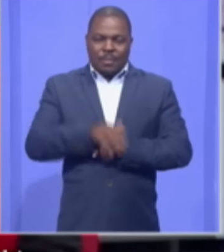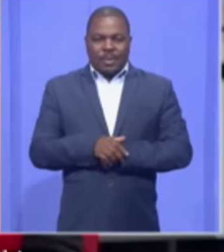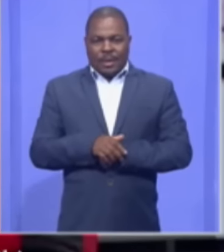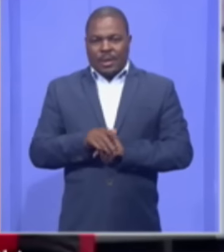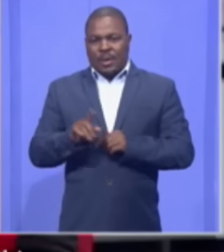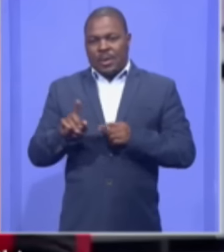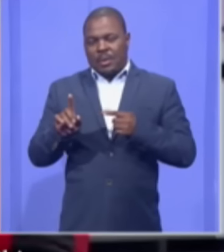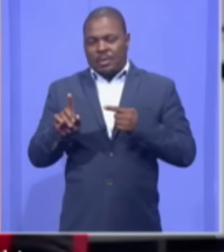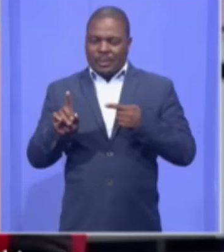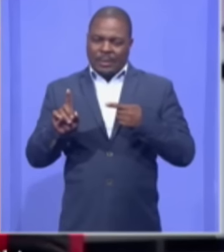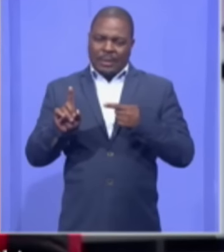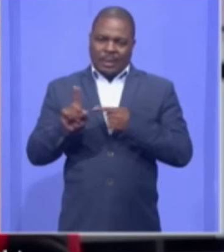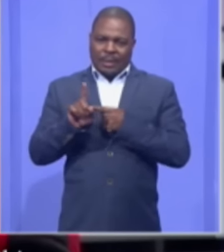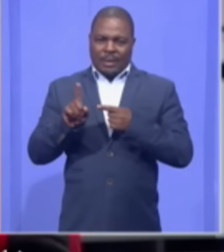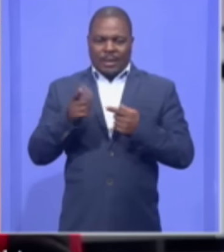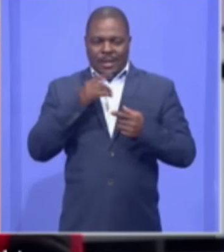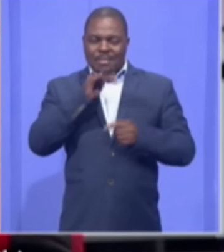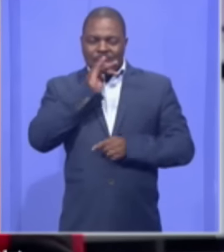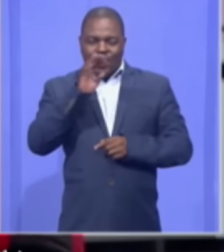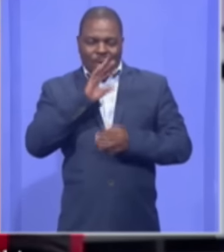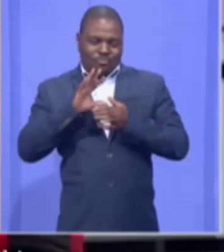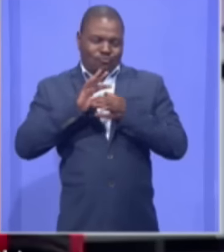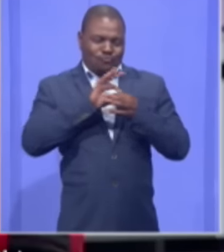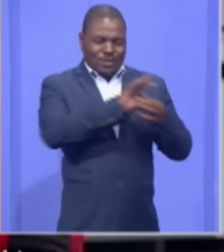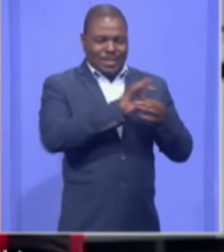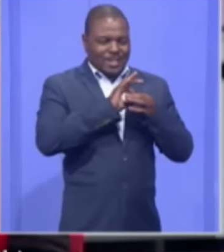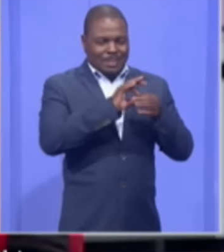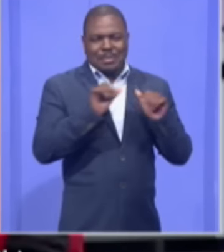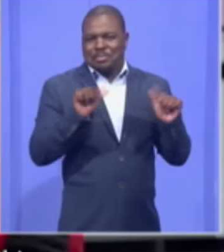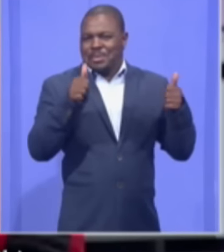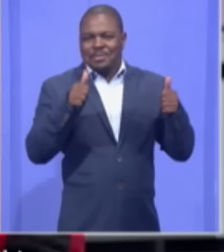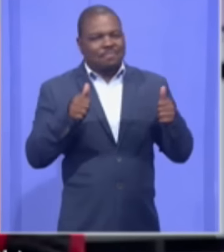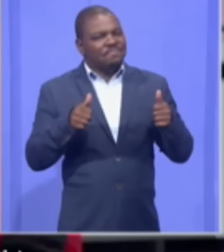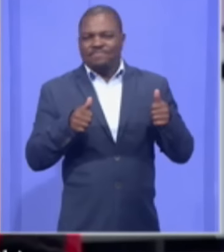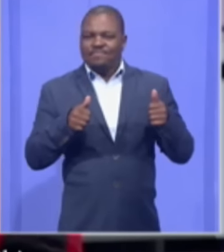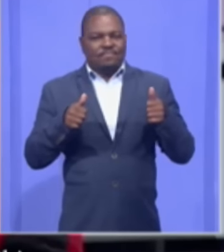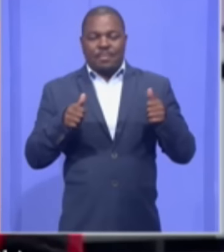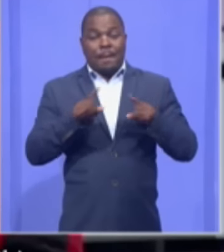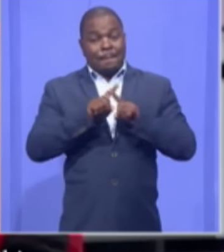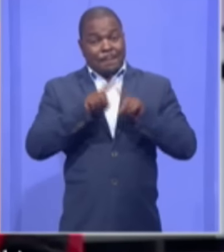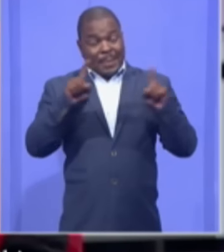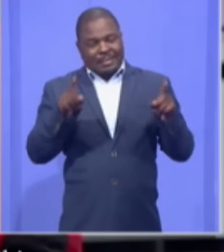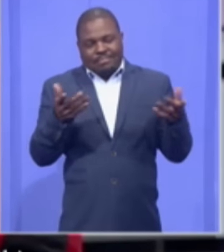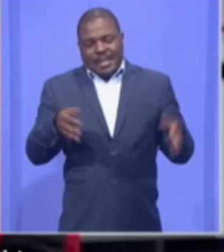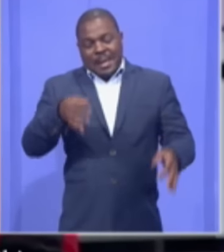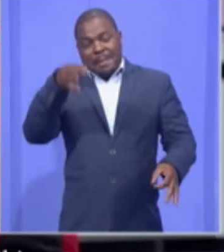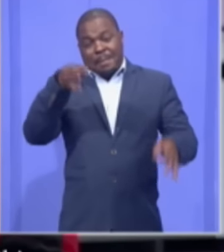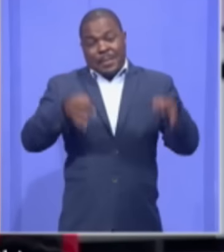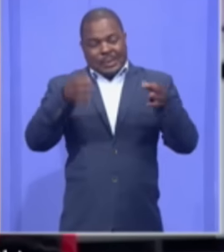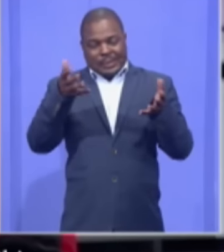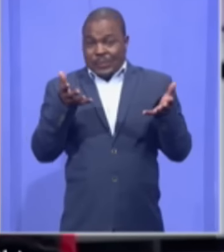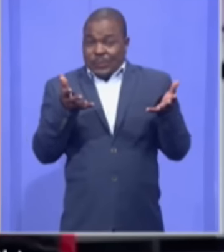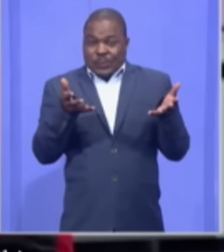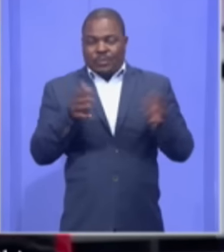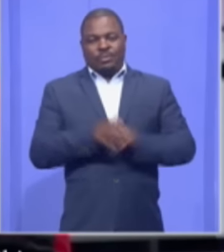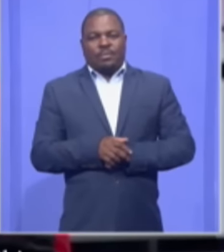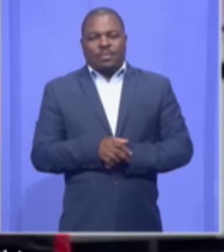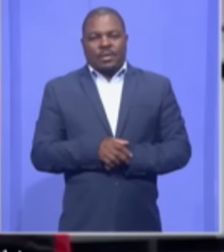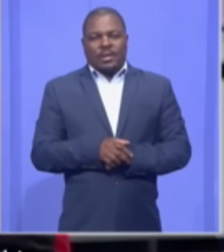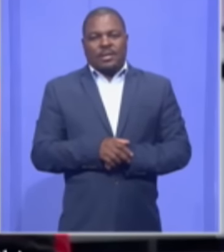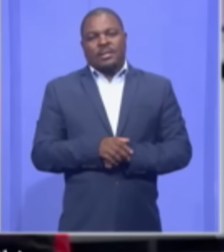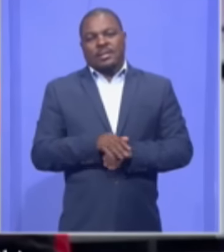gore their relationship is not really in a good state. But it's all the politiki e direga phathing ka tlong mo